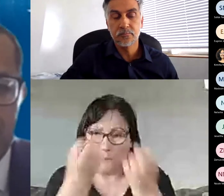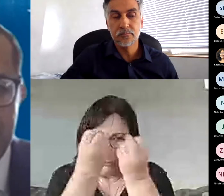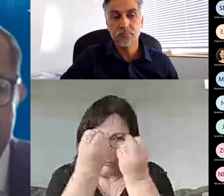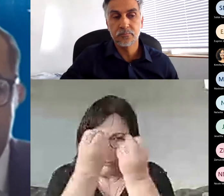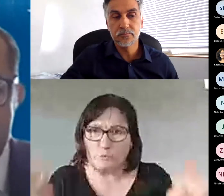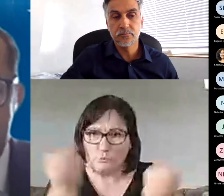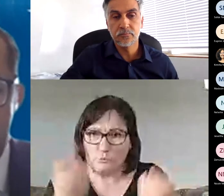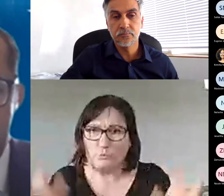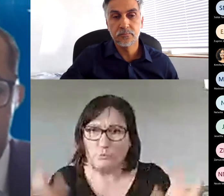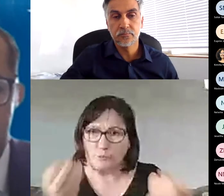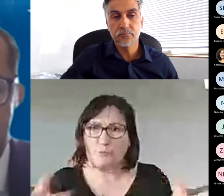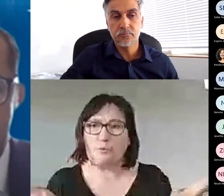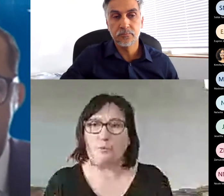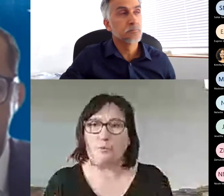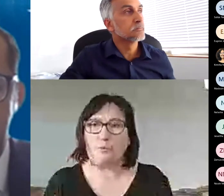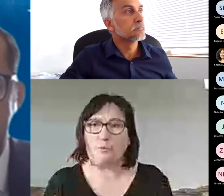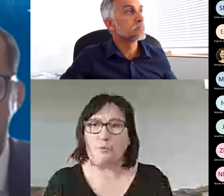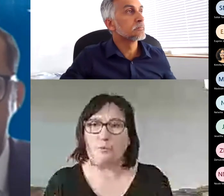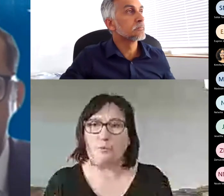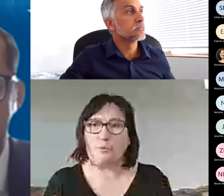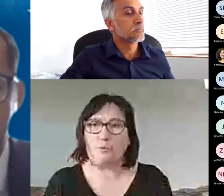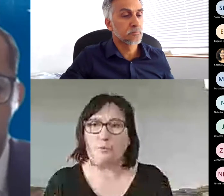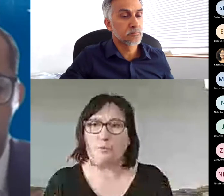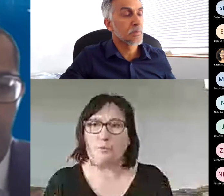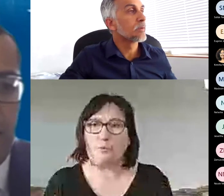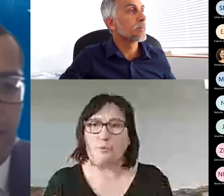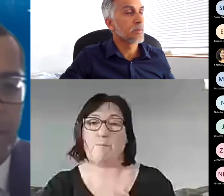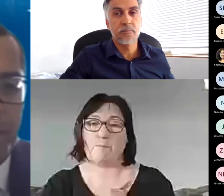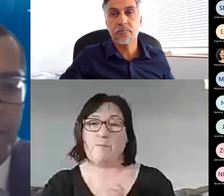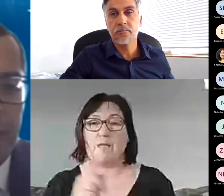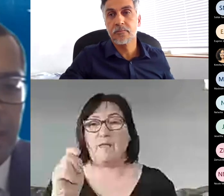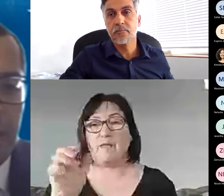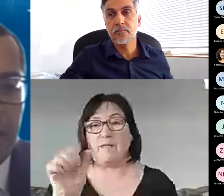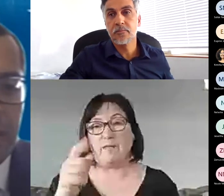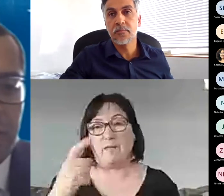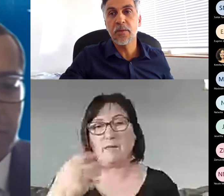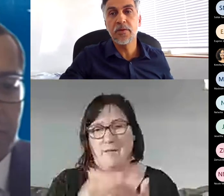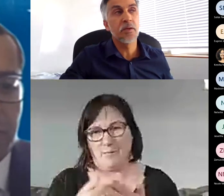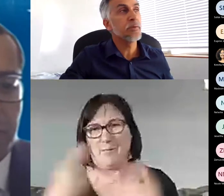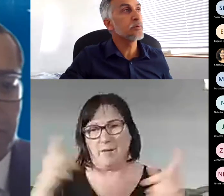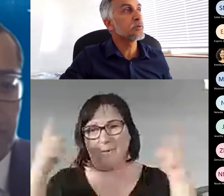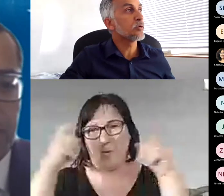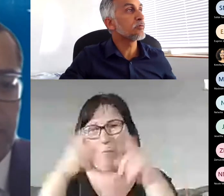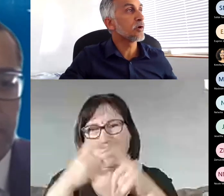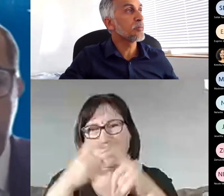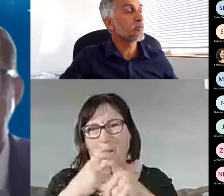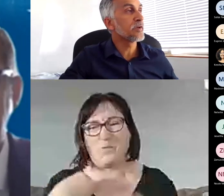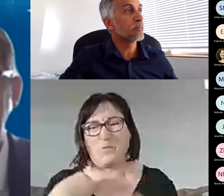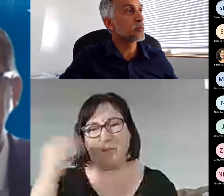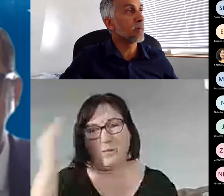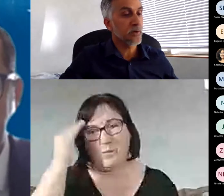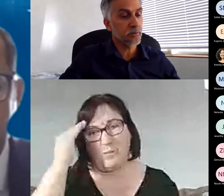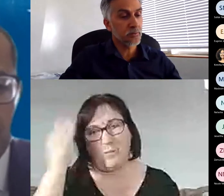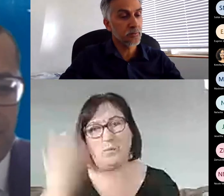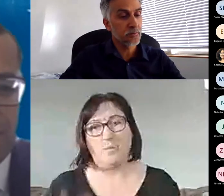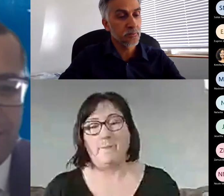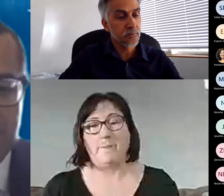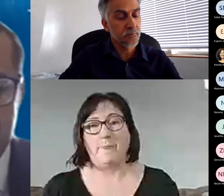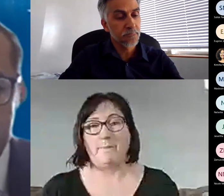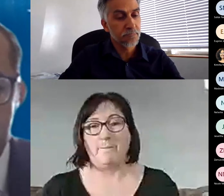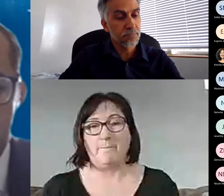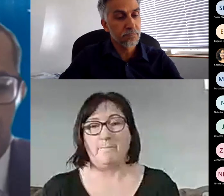as possible, because tax can be a very complex matter. And so to all those who attended today,